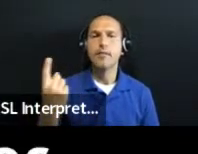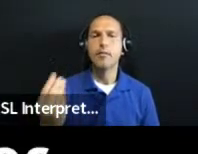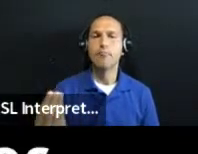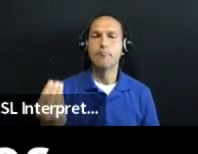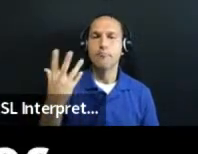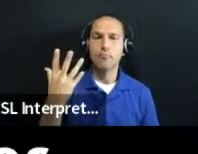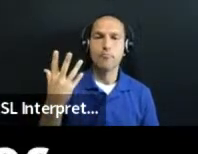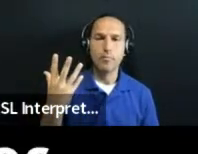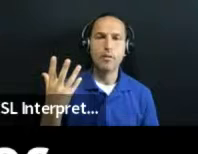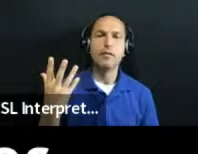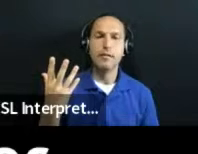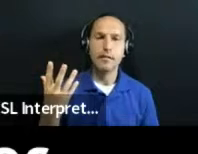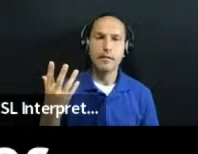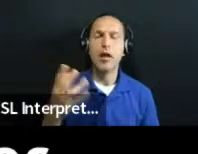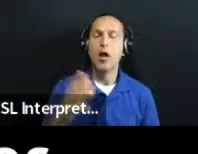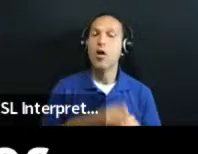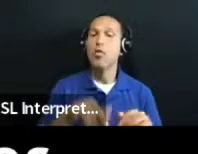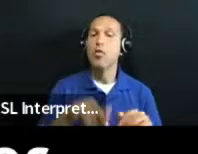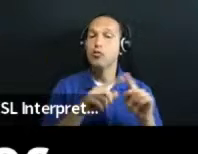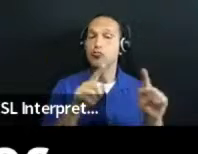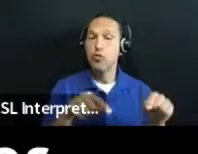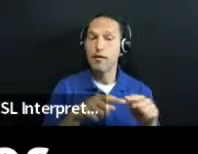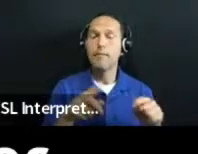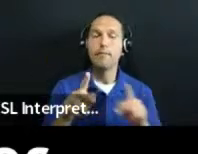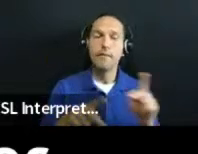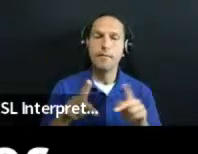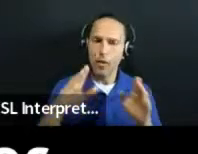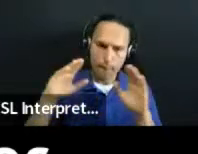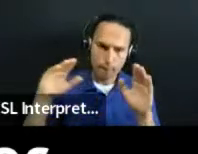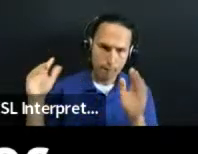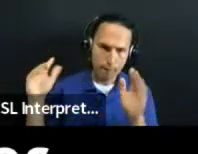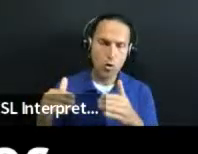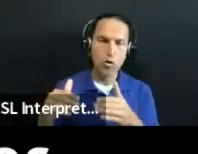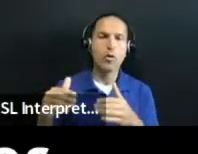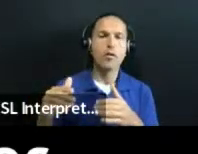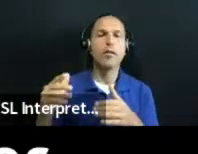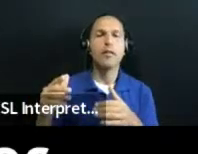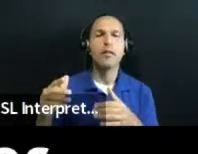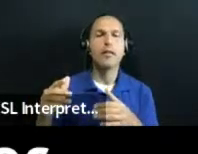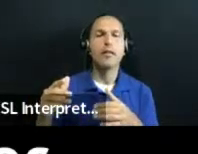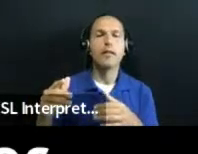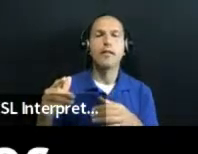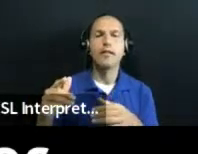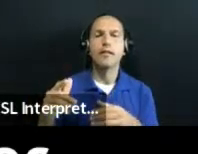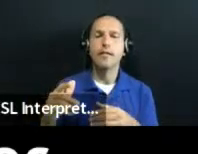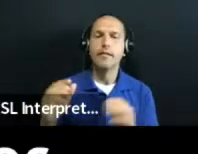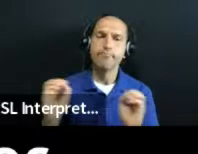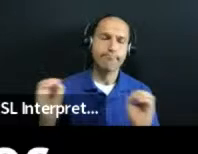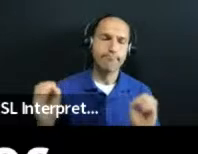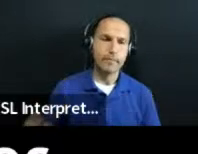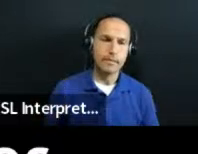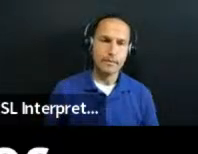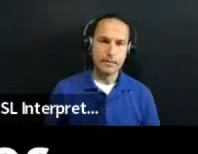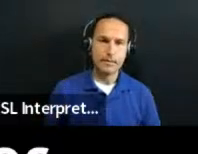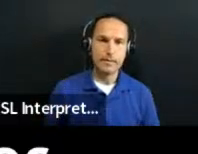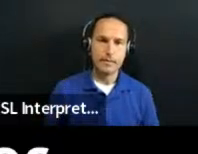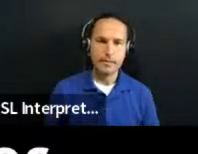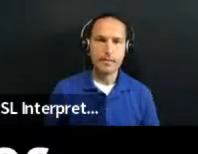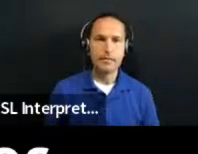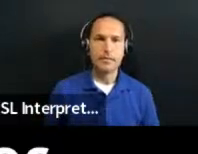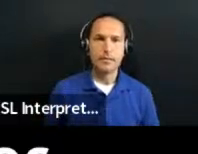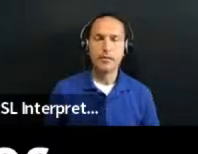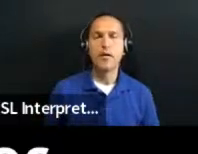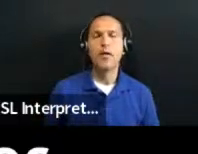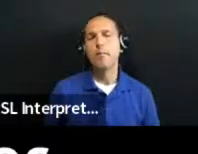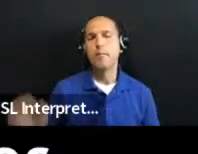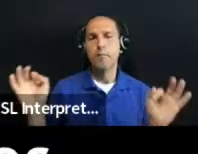up somewhere on the screen and keyboard focus and screen reader focus is not taken there, right? So it's good